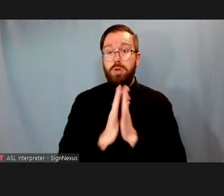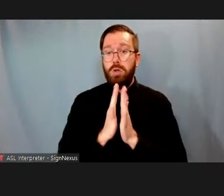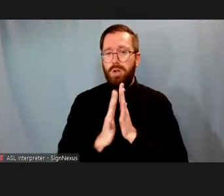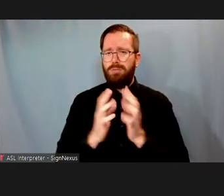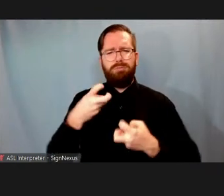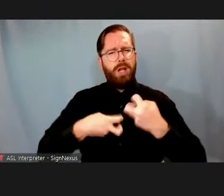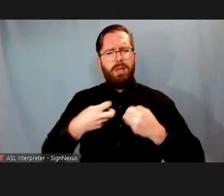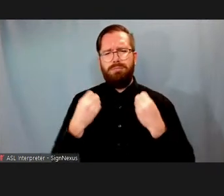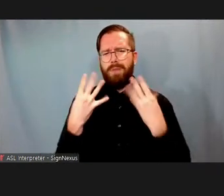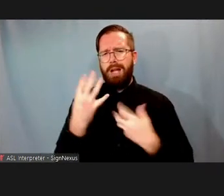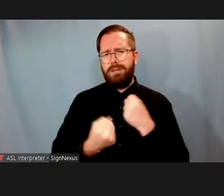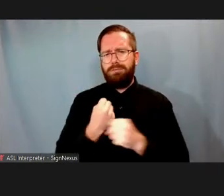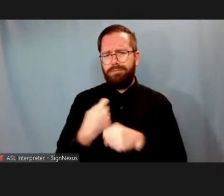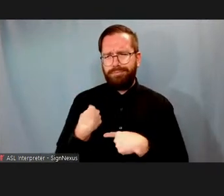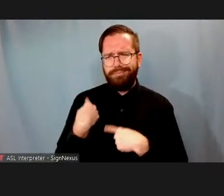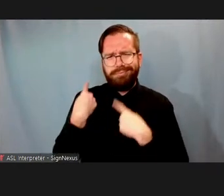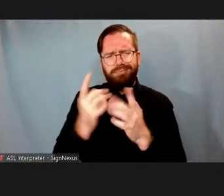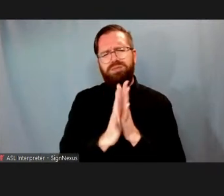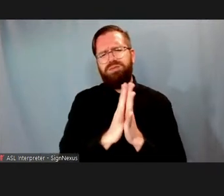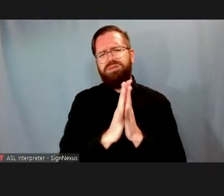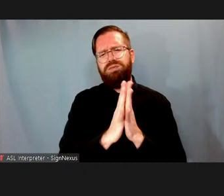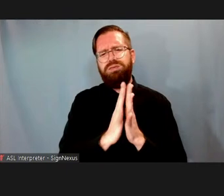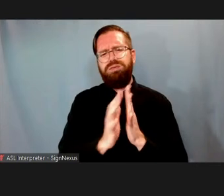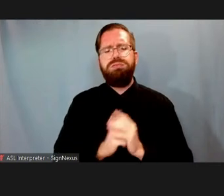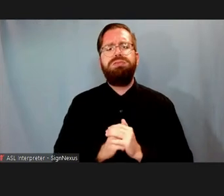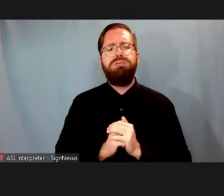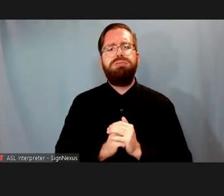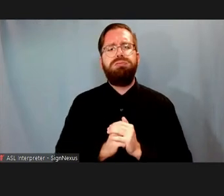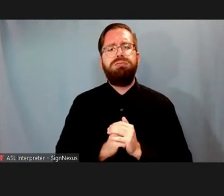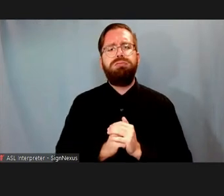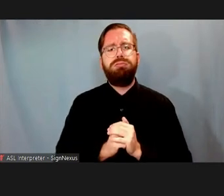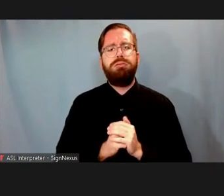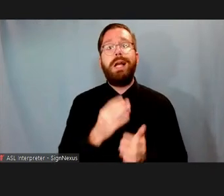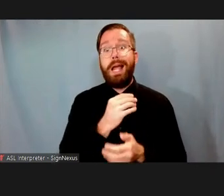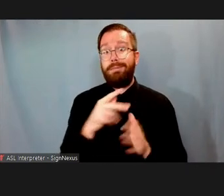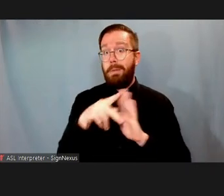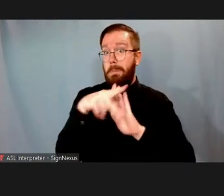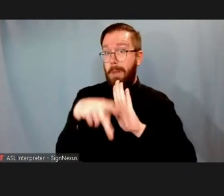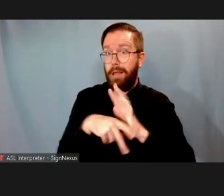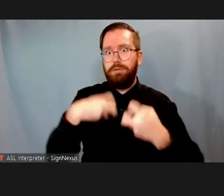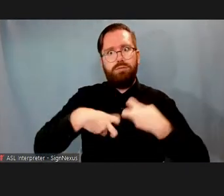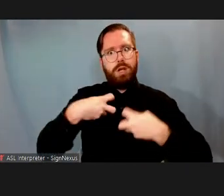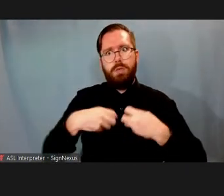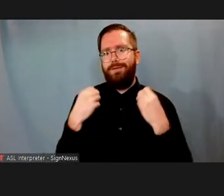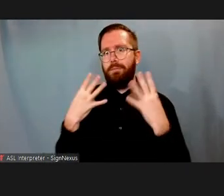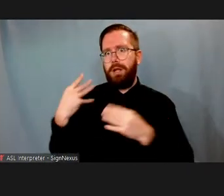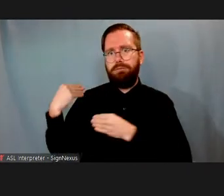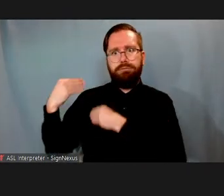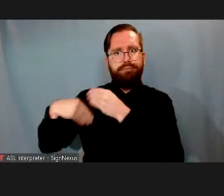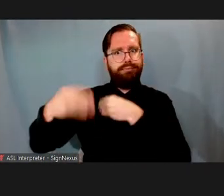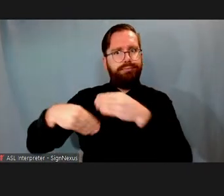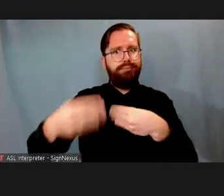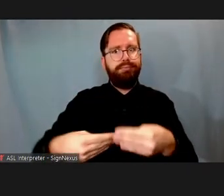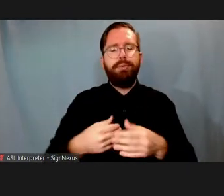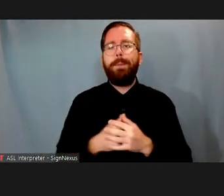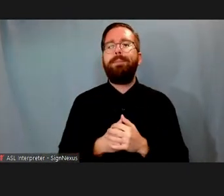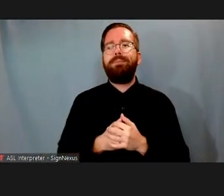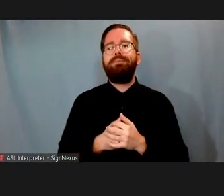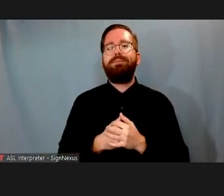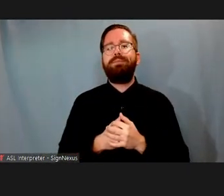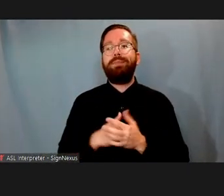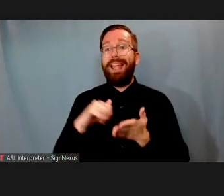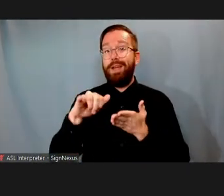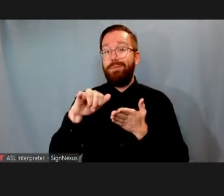years and one of the most challenging policy problems for generations many efforts have been made and yet congestion in new york city